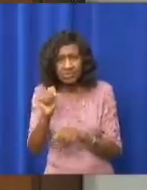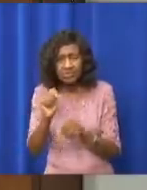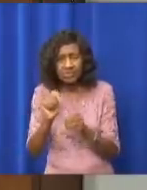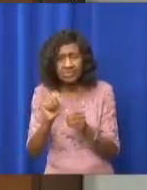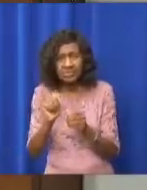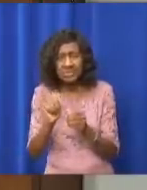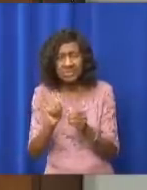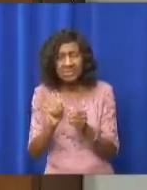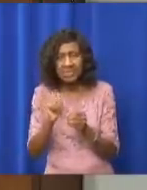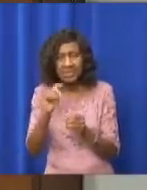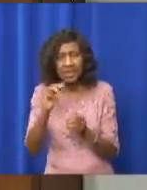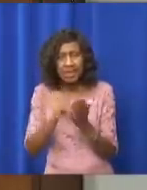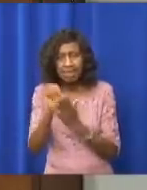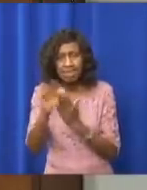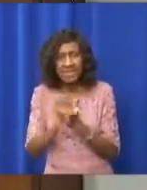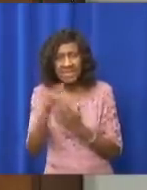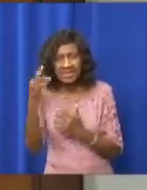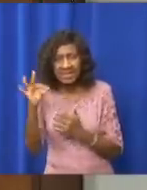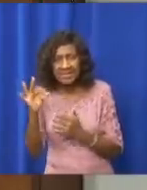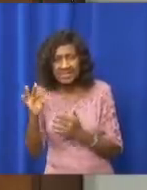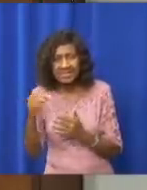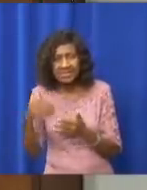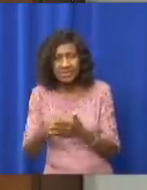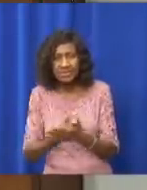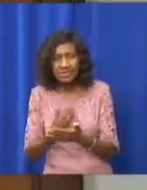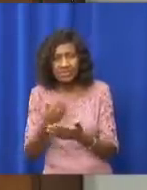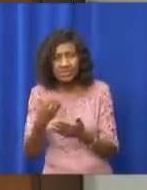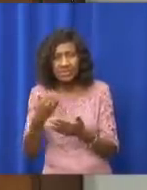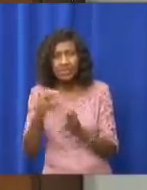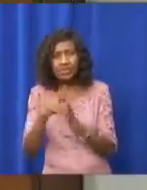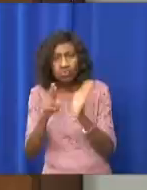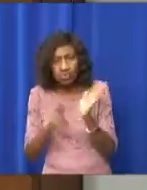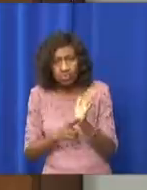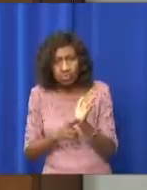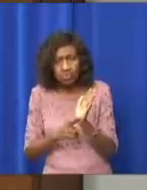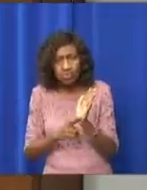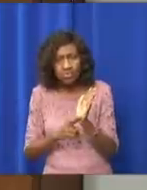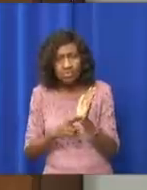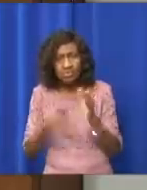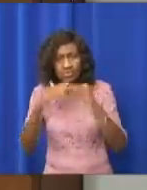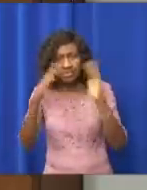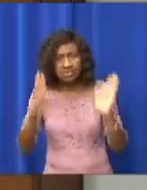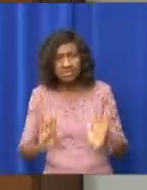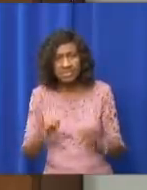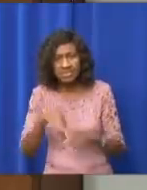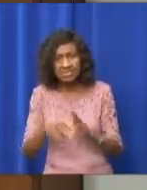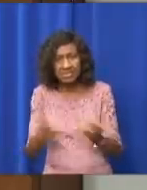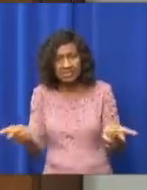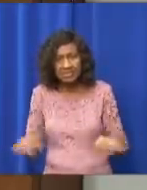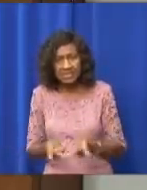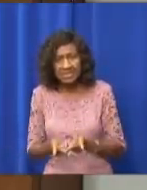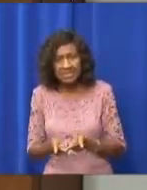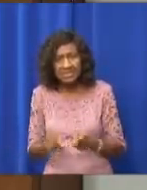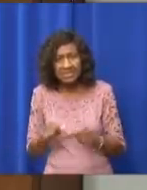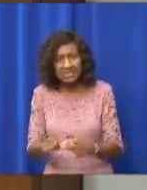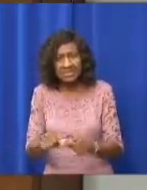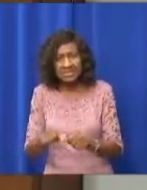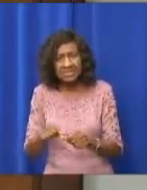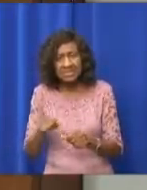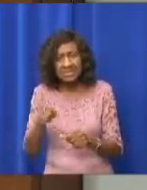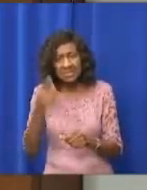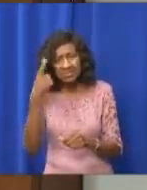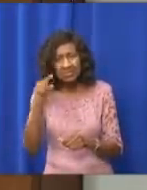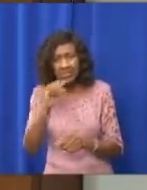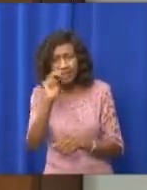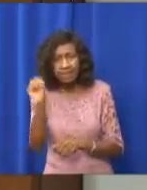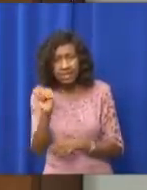May 2020 at 5 a.m. New shelter-in-place regulations will come into effect, which will remain in place until